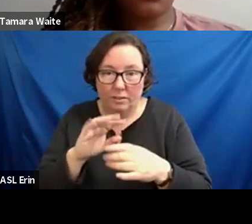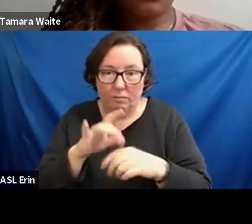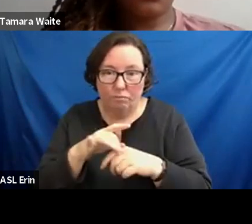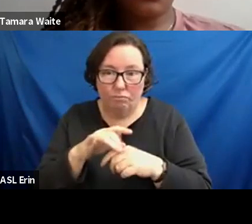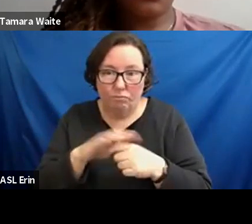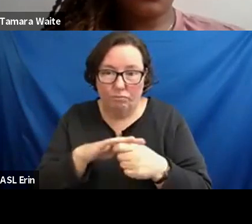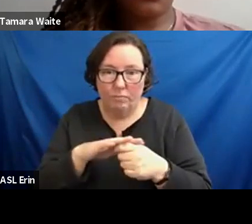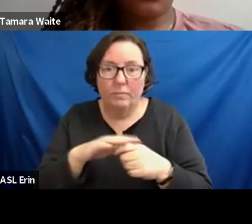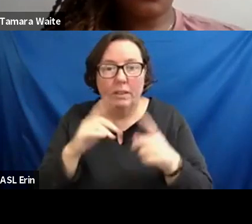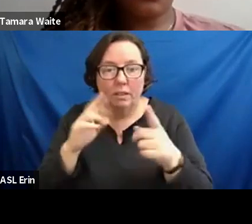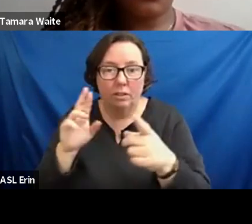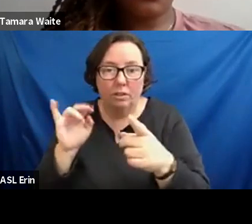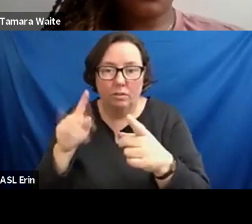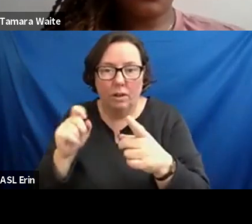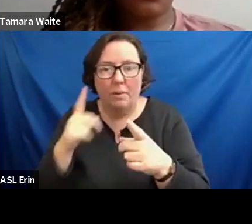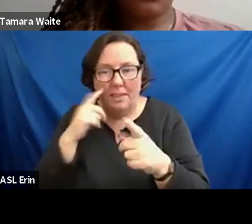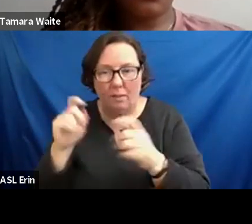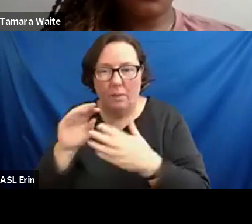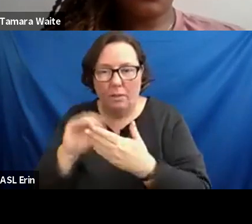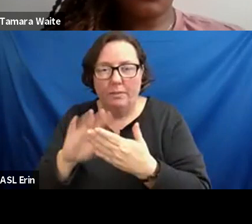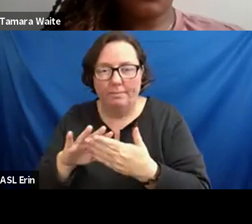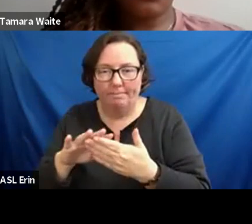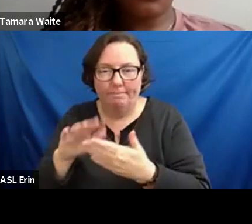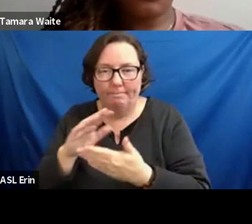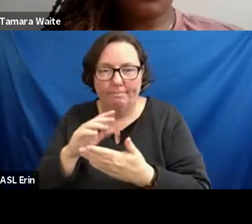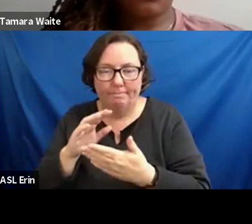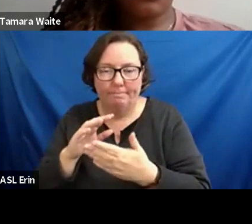I believe we can provide that, just making a note so we have that for you.